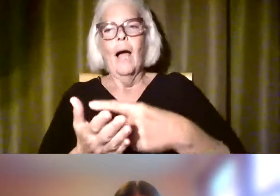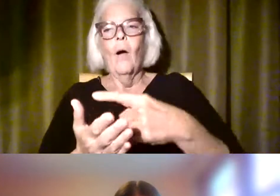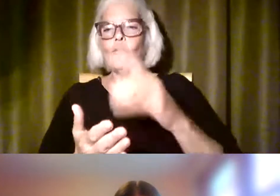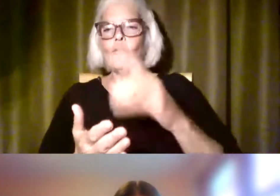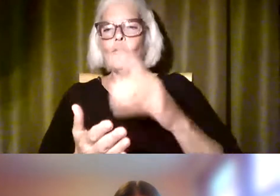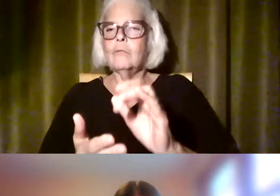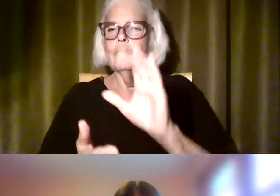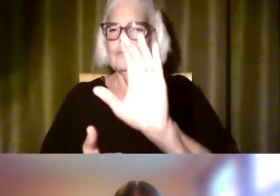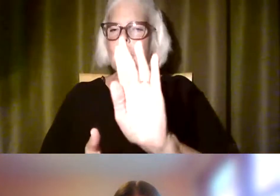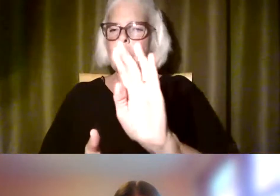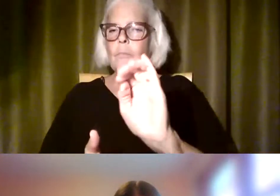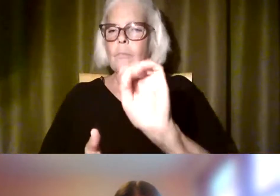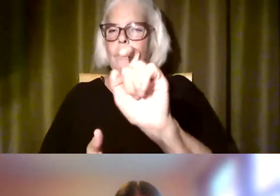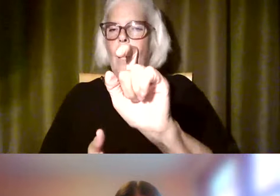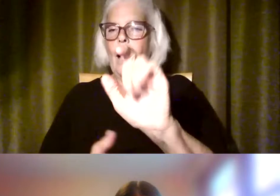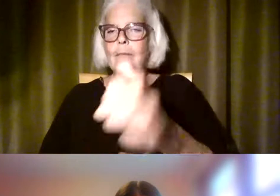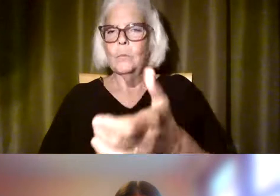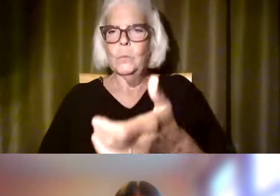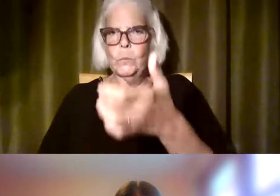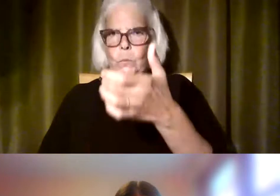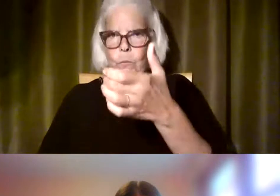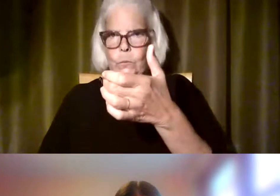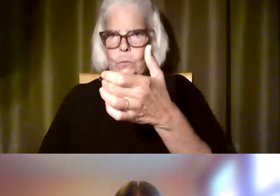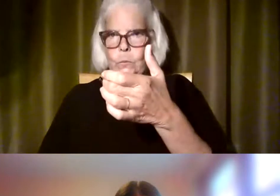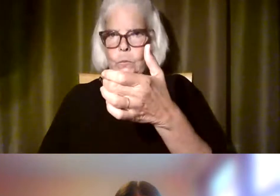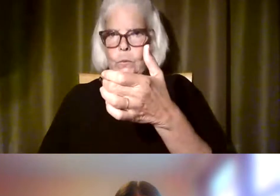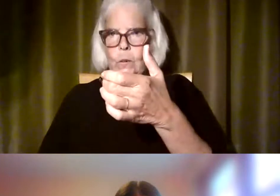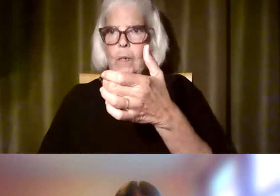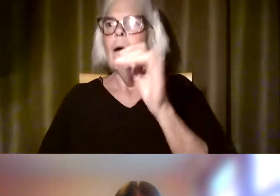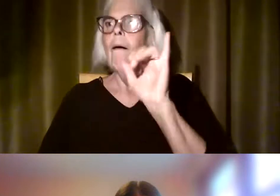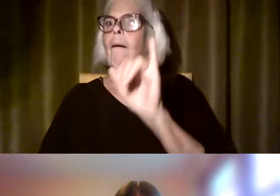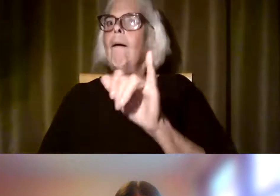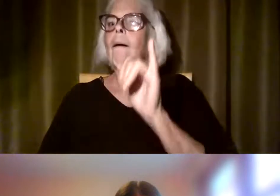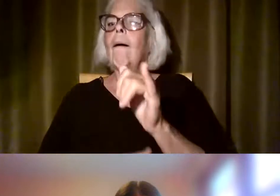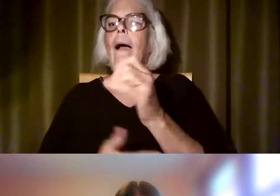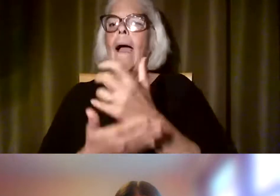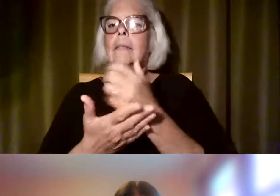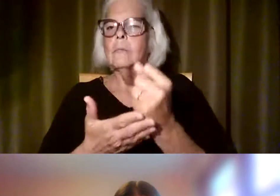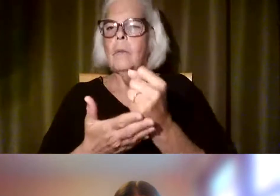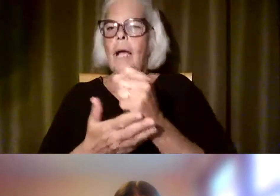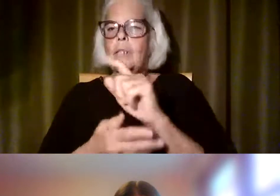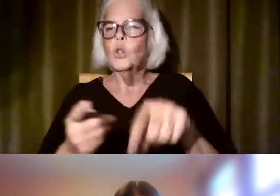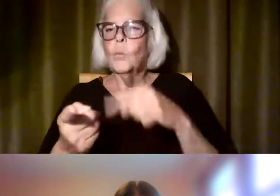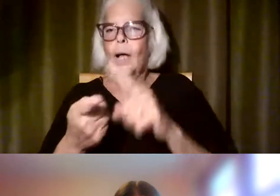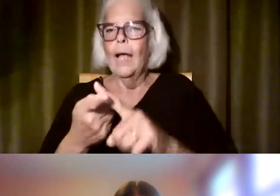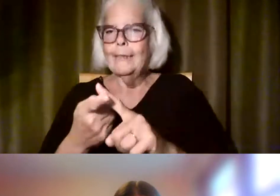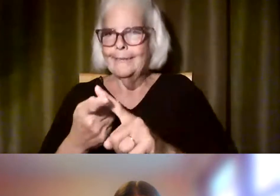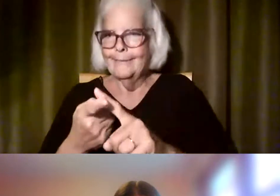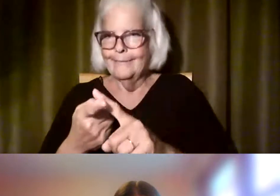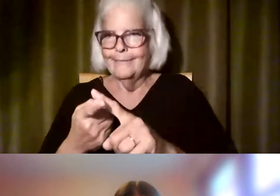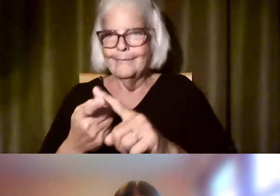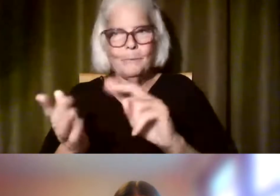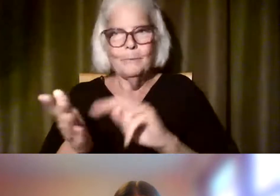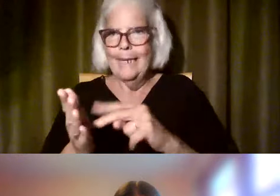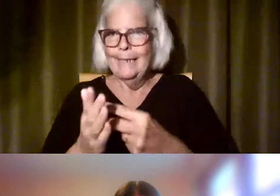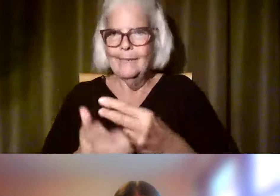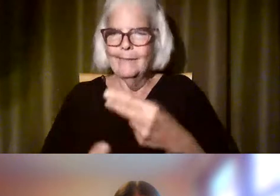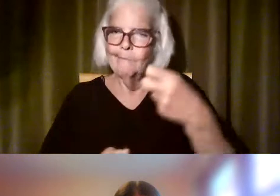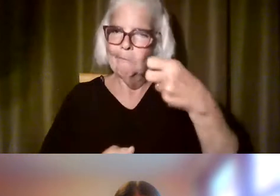has purchased, they have expiration dates. Sometimes we're running up against a wall. Most of